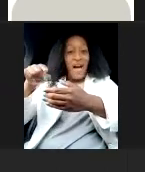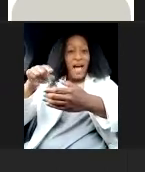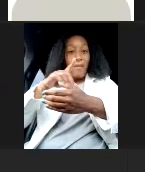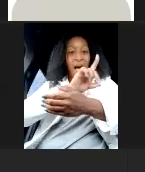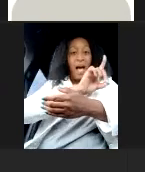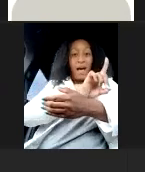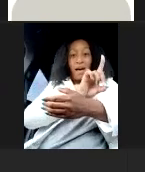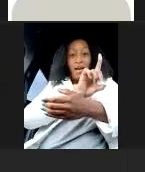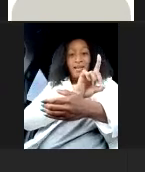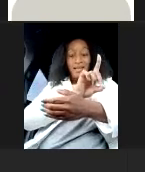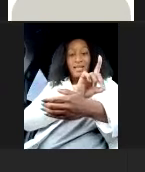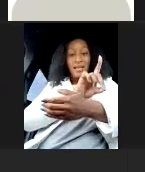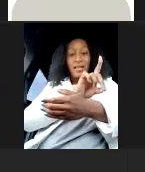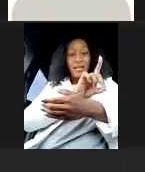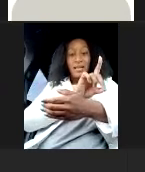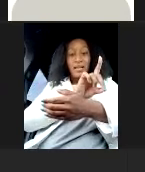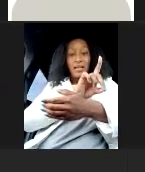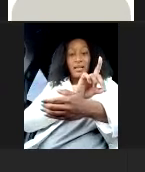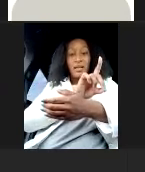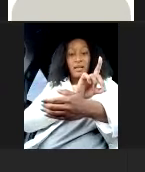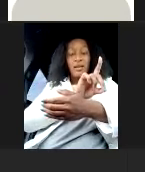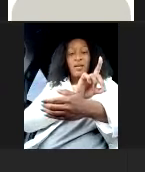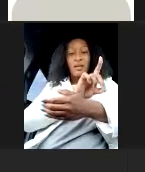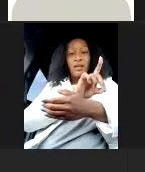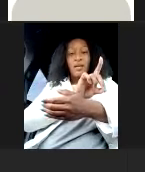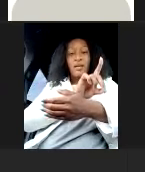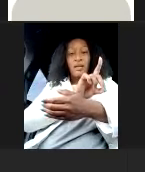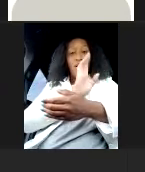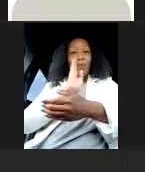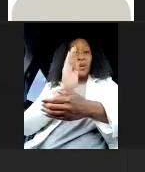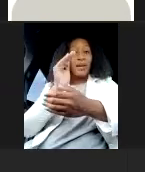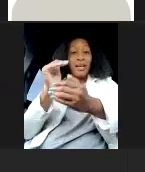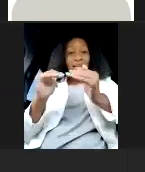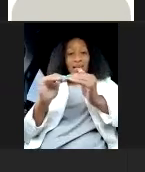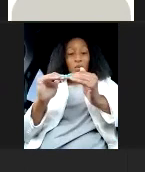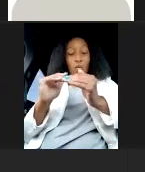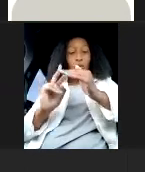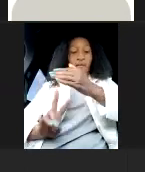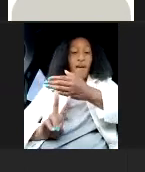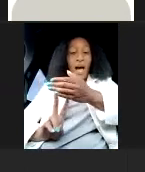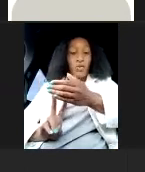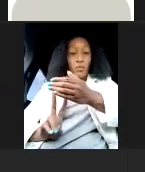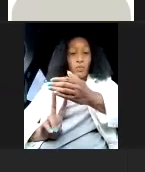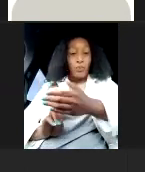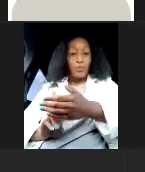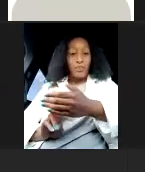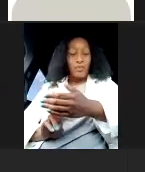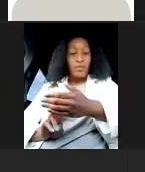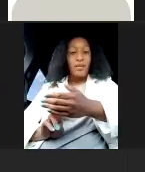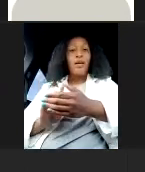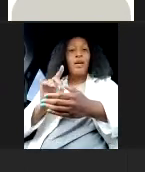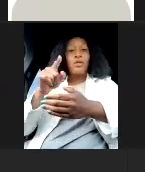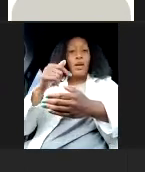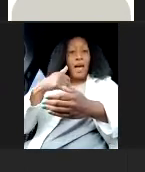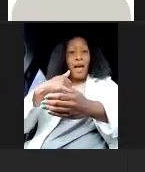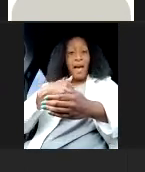density, which goes on in the denominator in this case, and they gave you the mass, 25 grams,